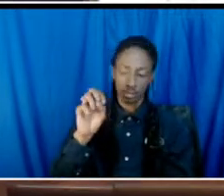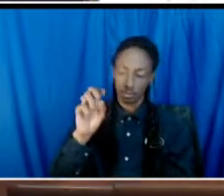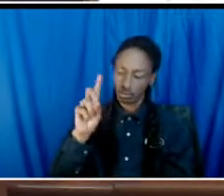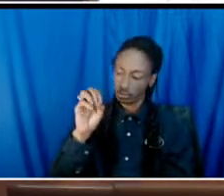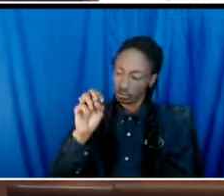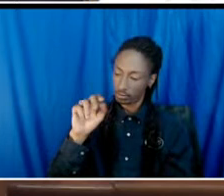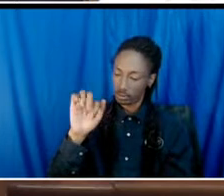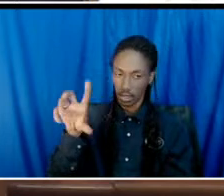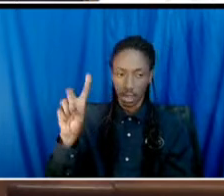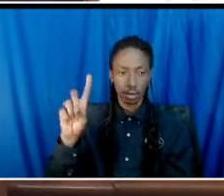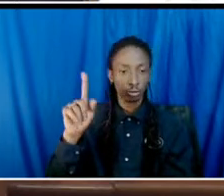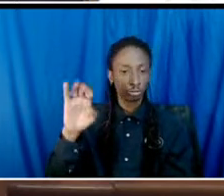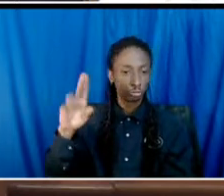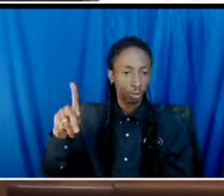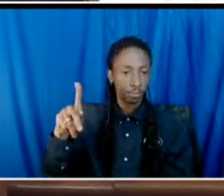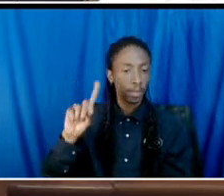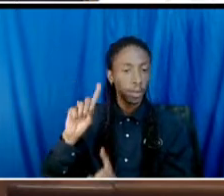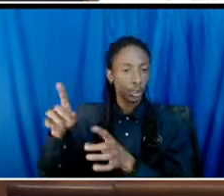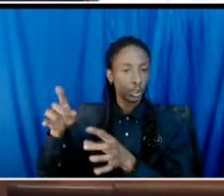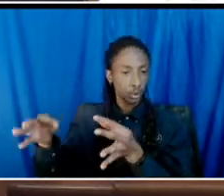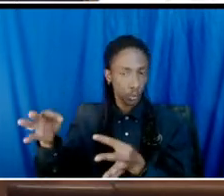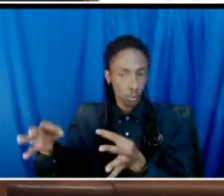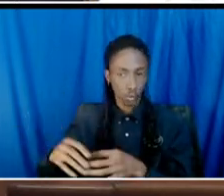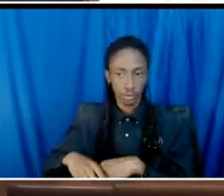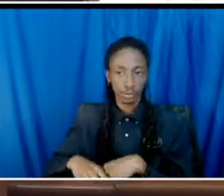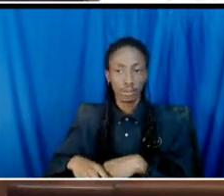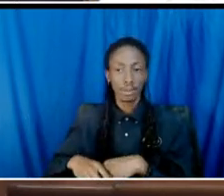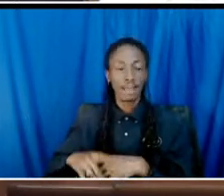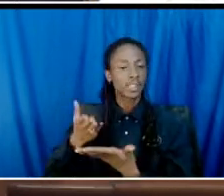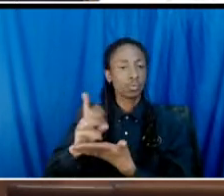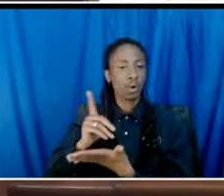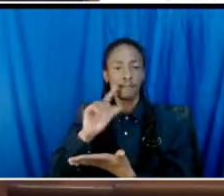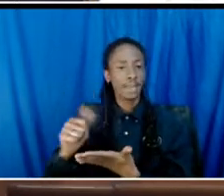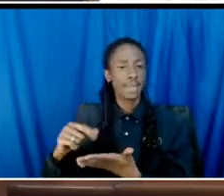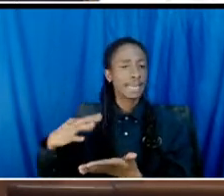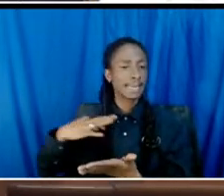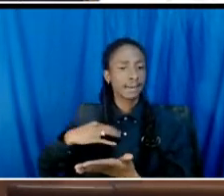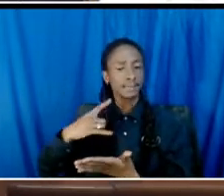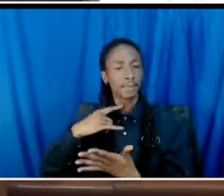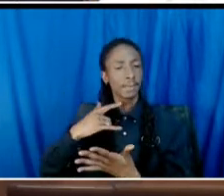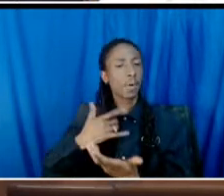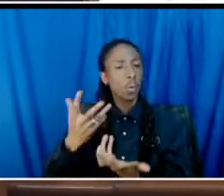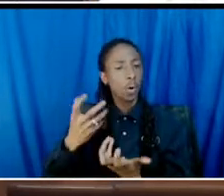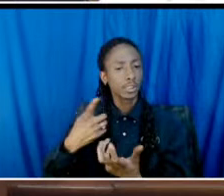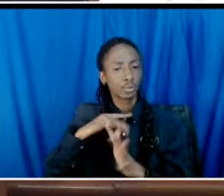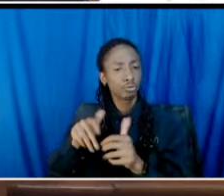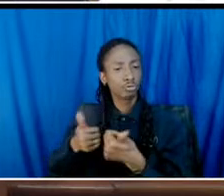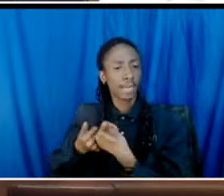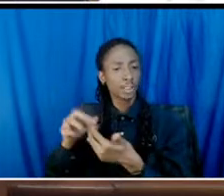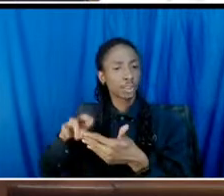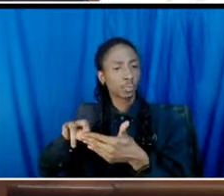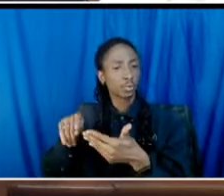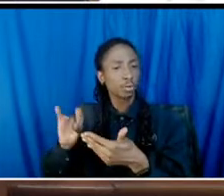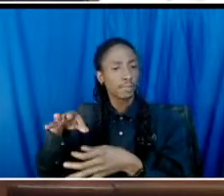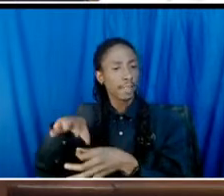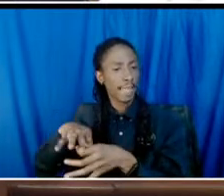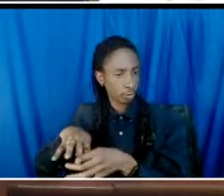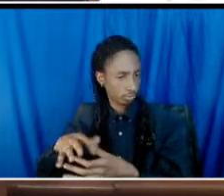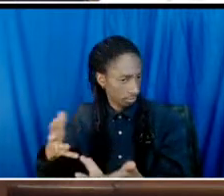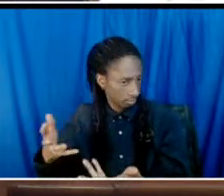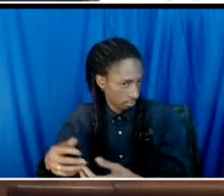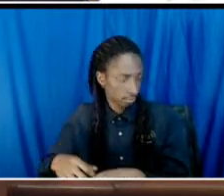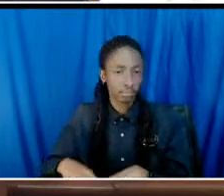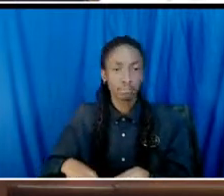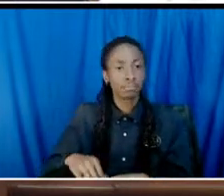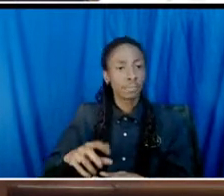the right any candidate seeking to challenge the outcome of an election must do. Donald